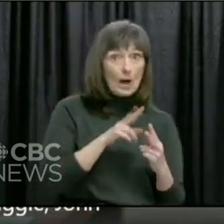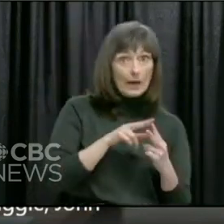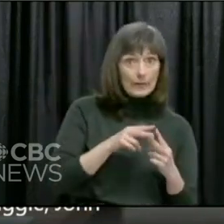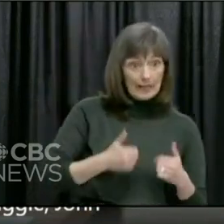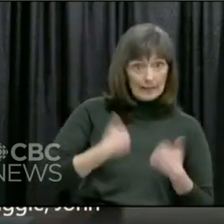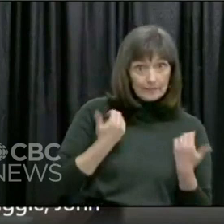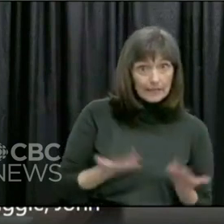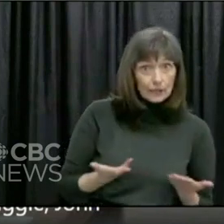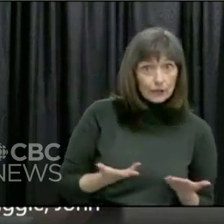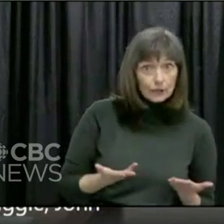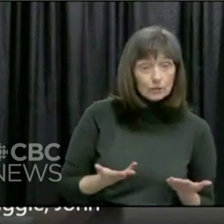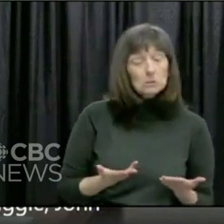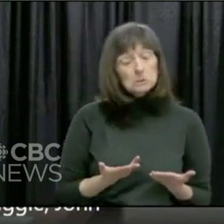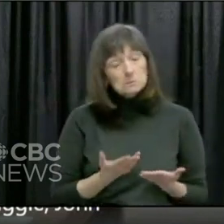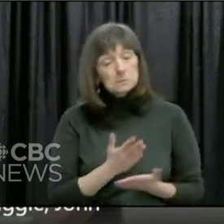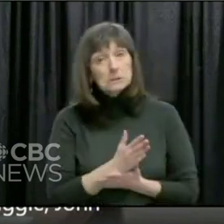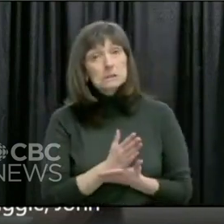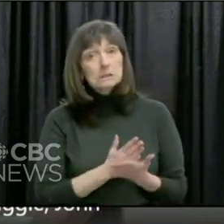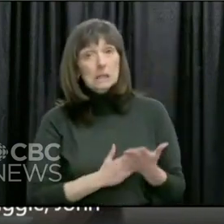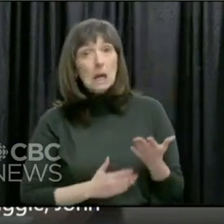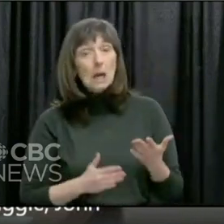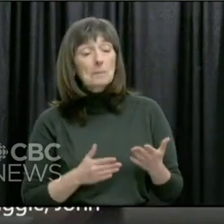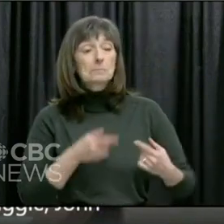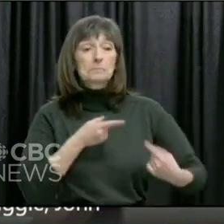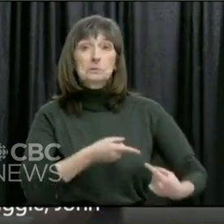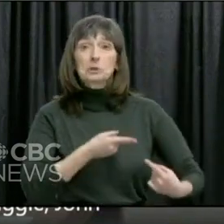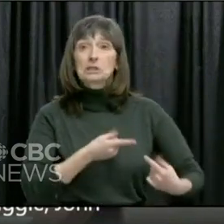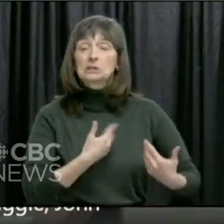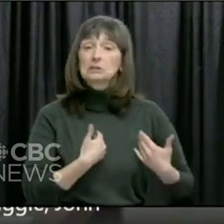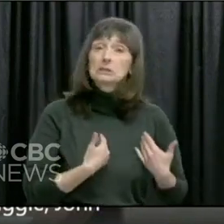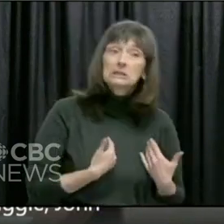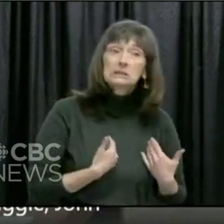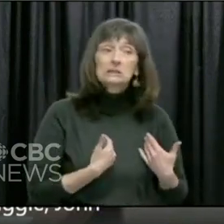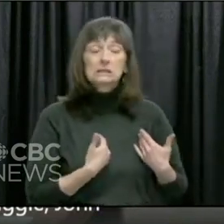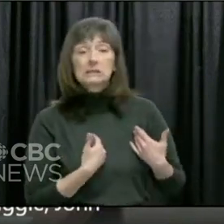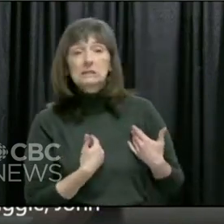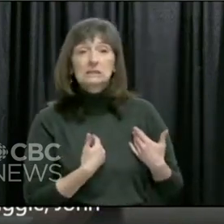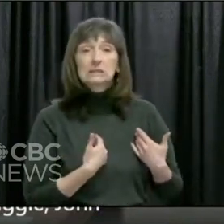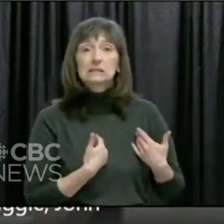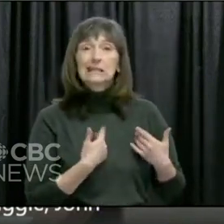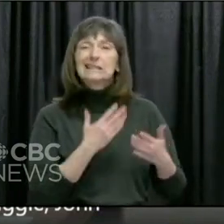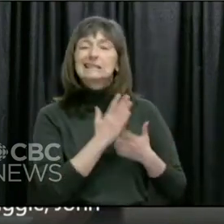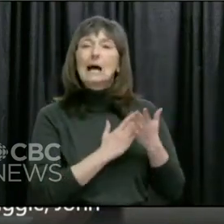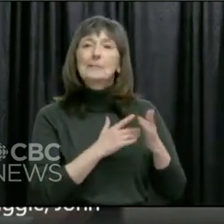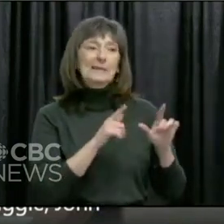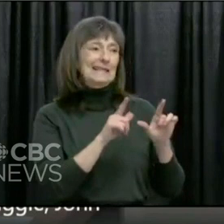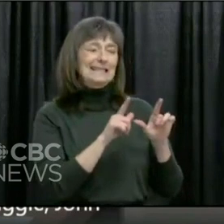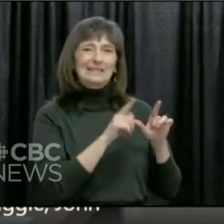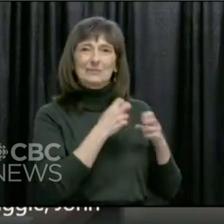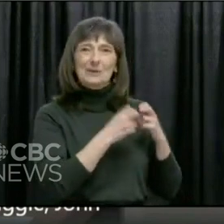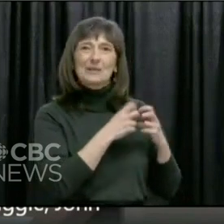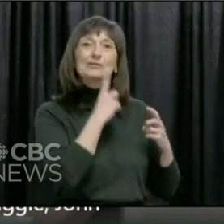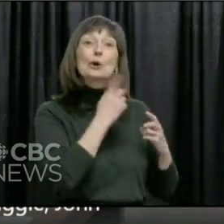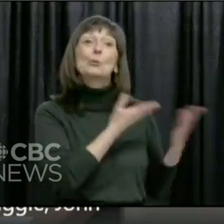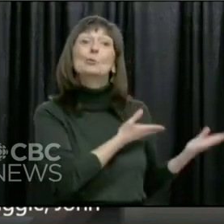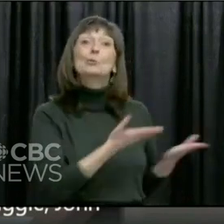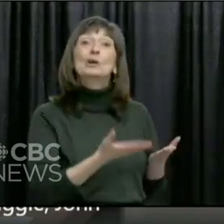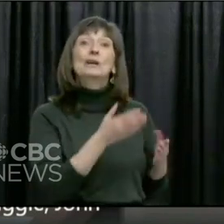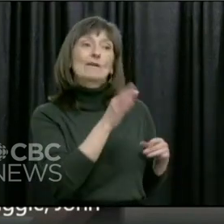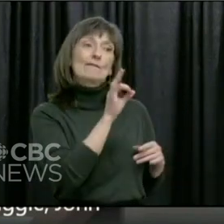and Labradorians, and I know some who have had trouble with flights, and so they brought their Florida vehicle back for the